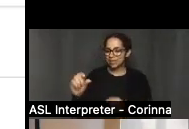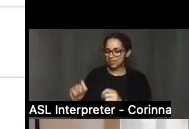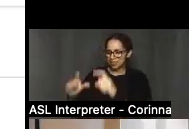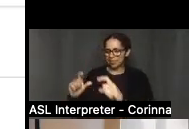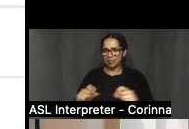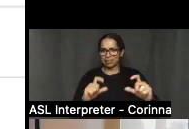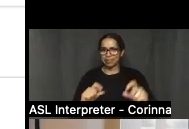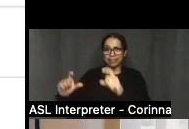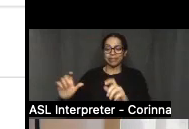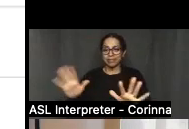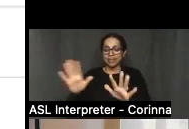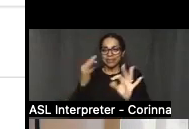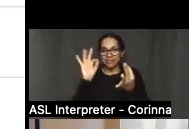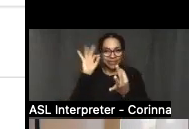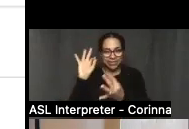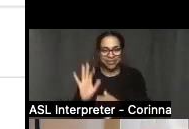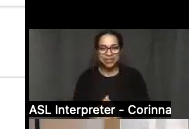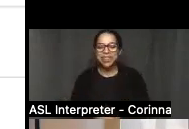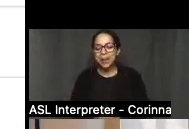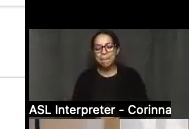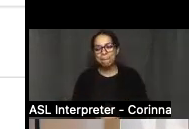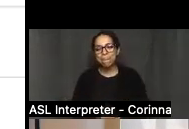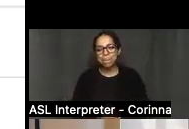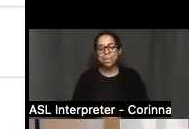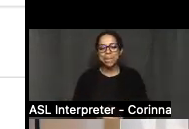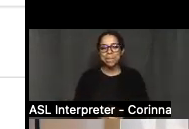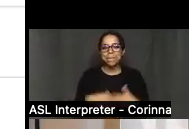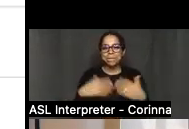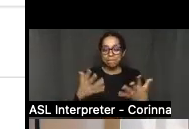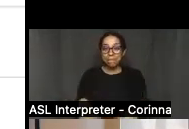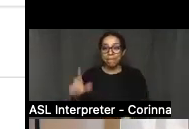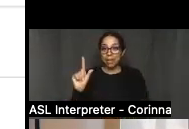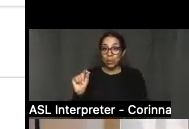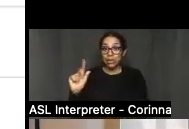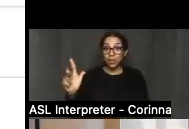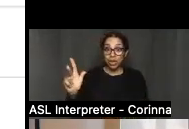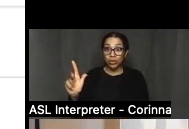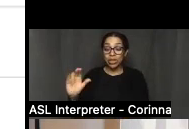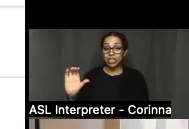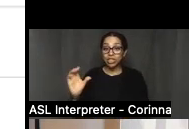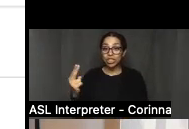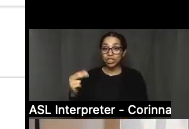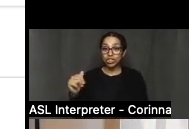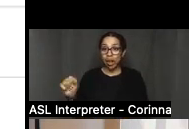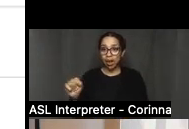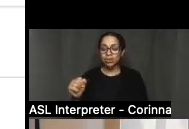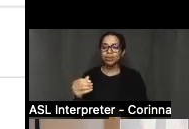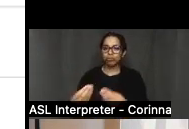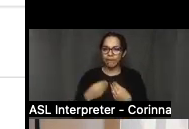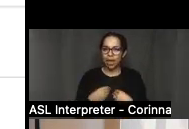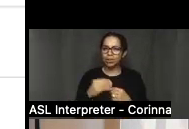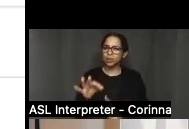side there. The 2023 CHAS really provides us with this unique post-pandemic